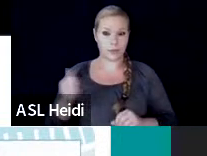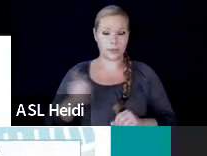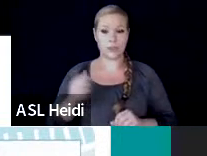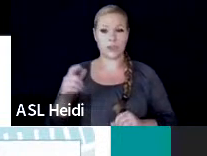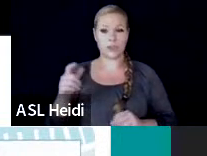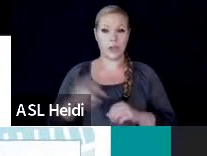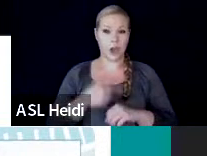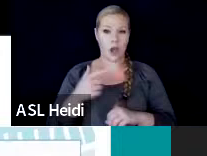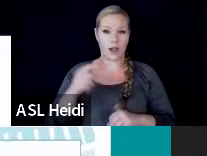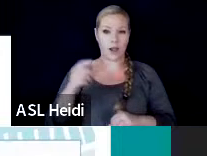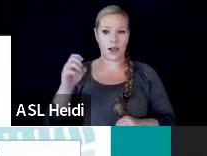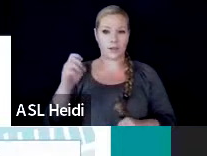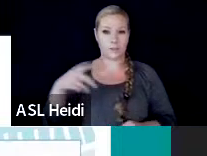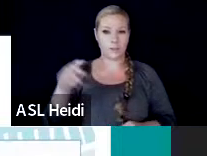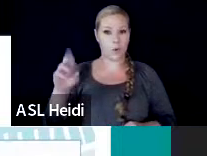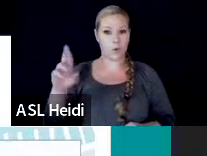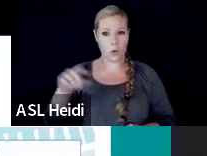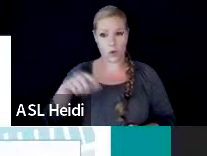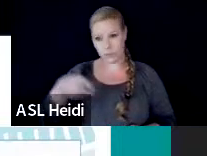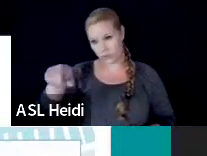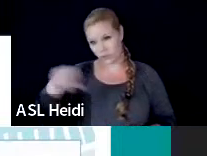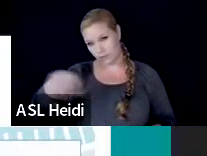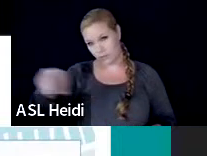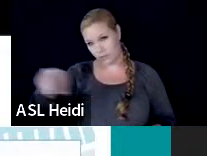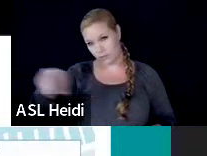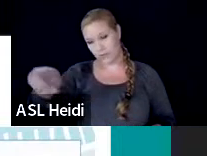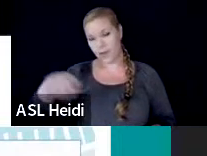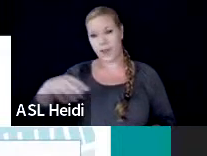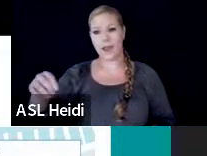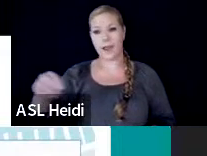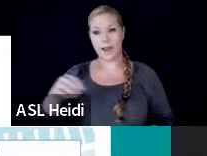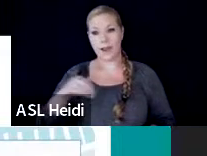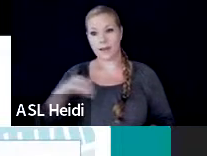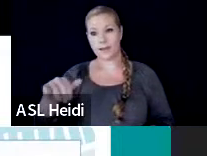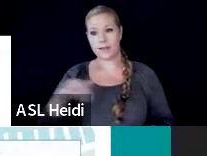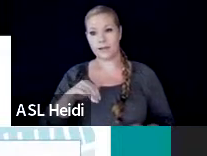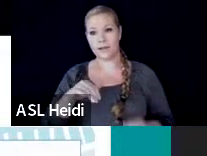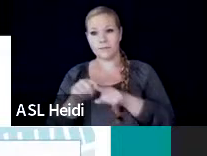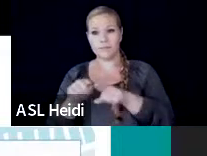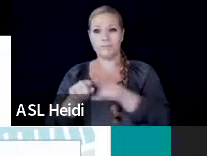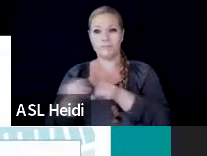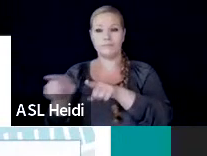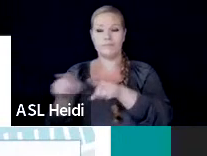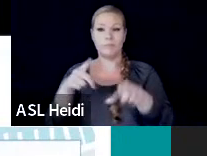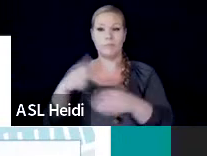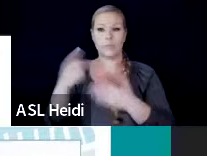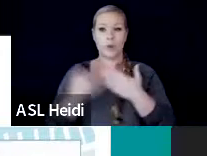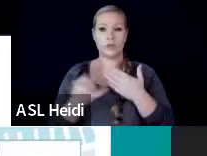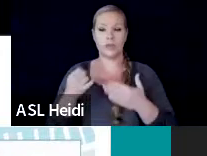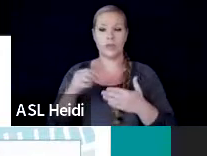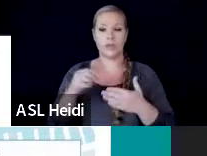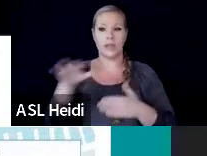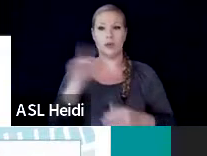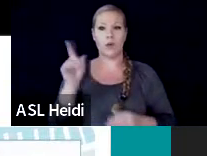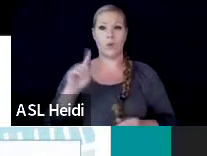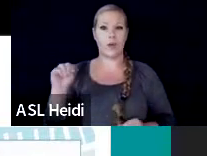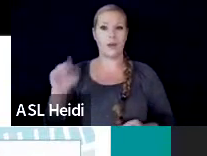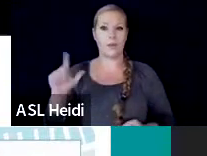Road, as well as extensions in the project area along MLK.